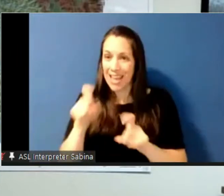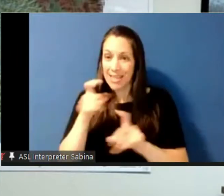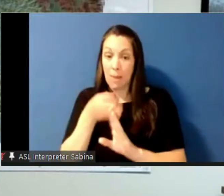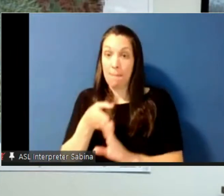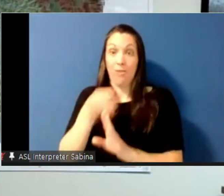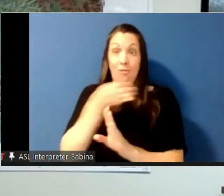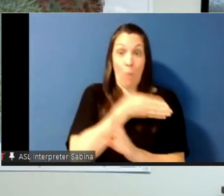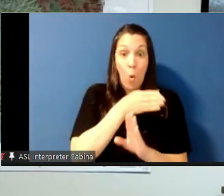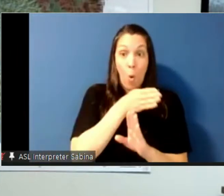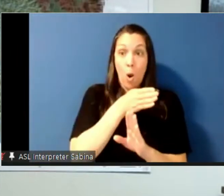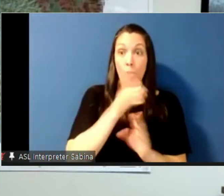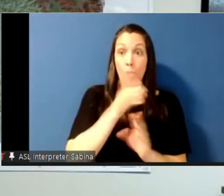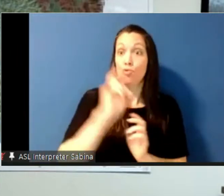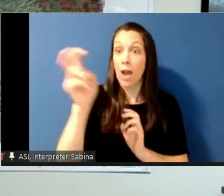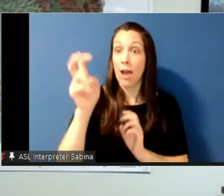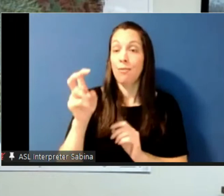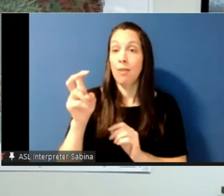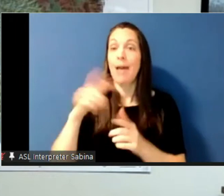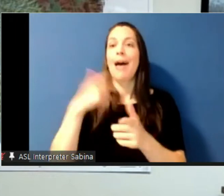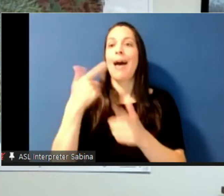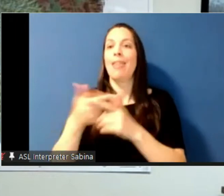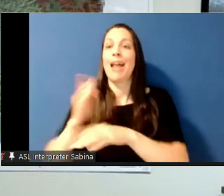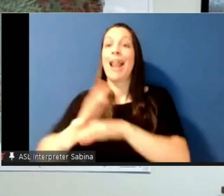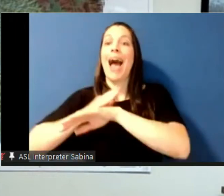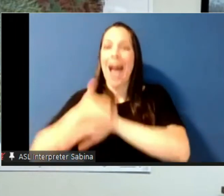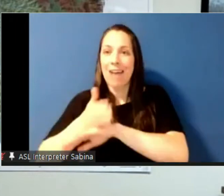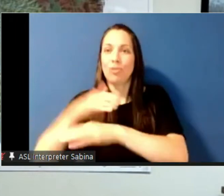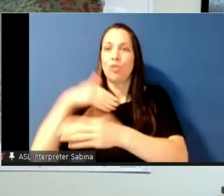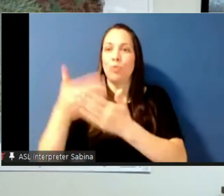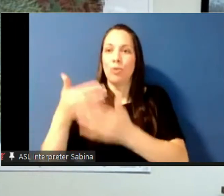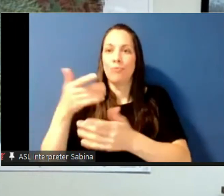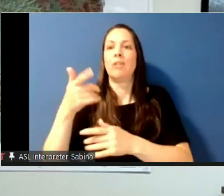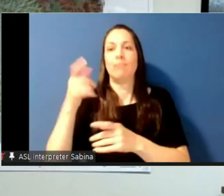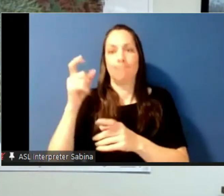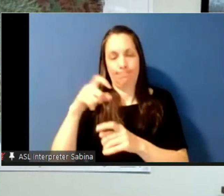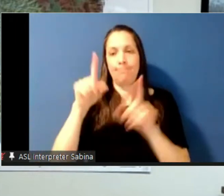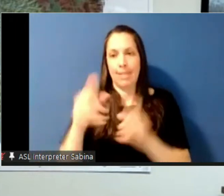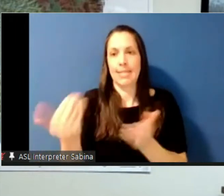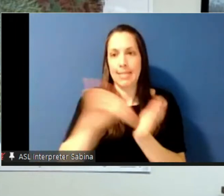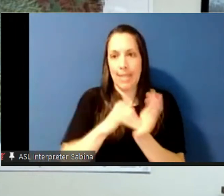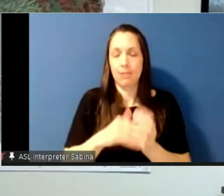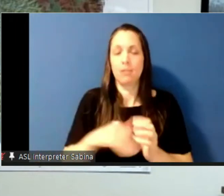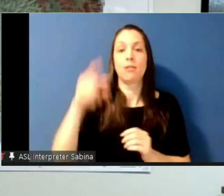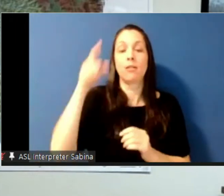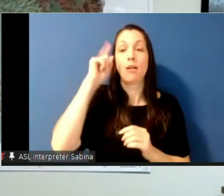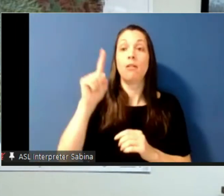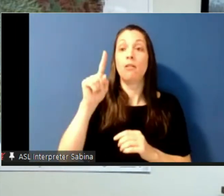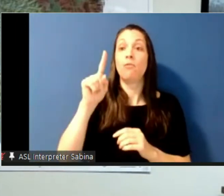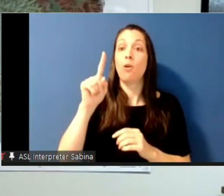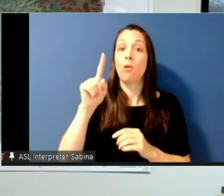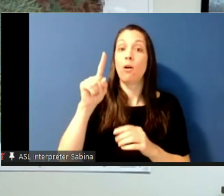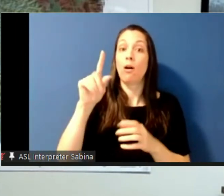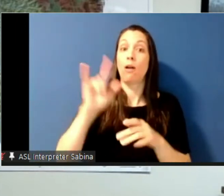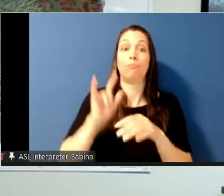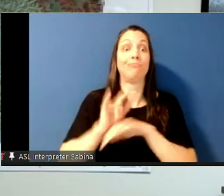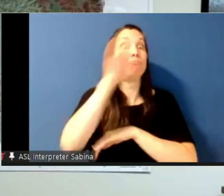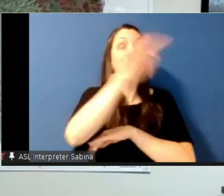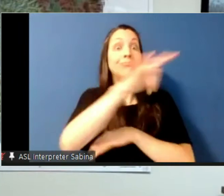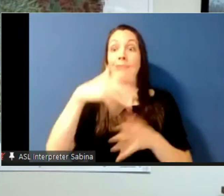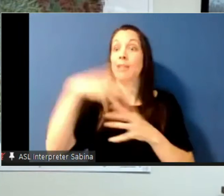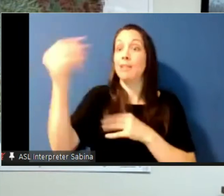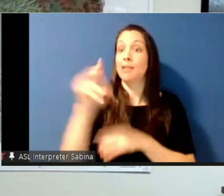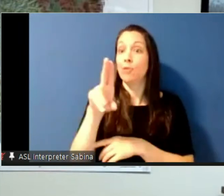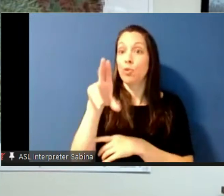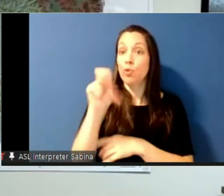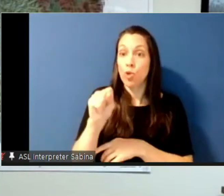states, and they'll have to quarantine afterwards. For international travel, there may be more restrictive guidelines, and